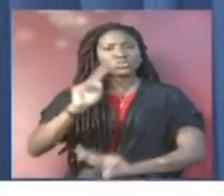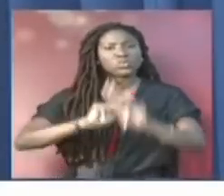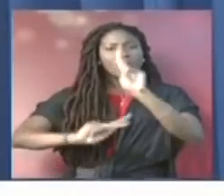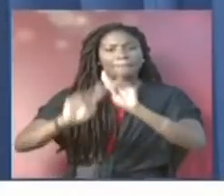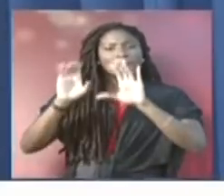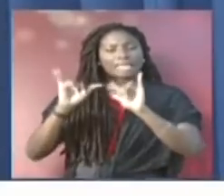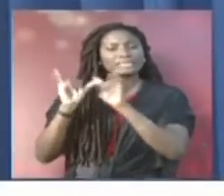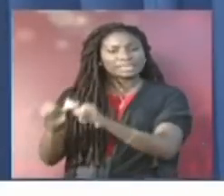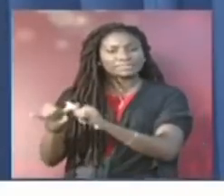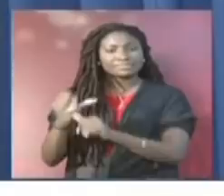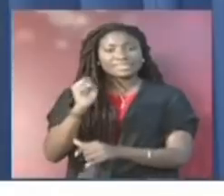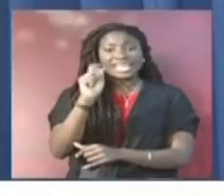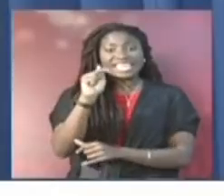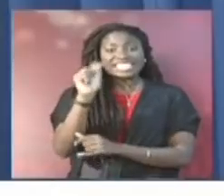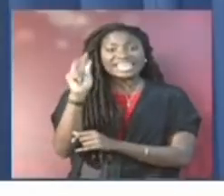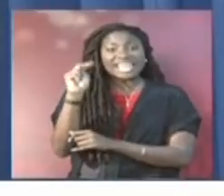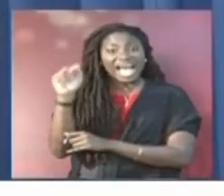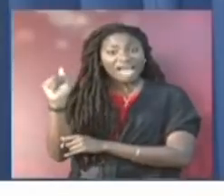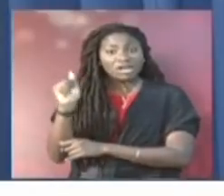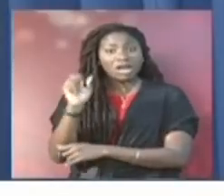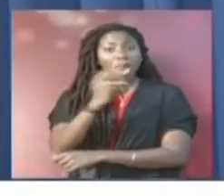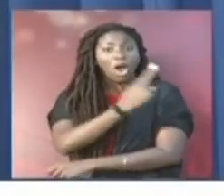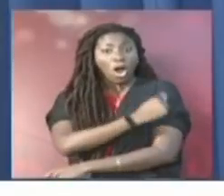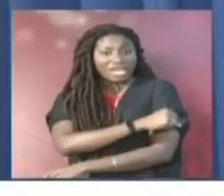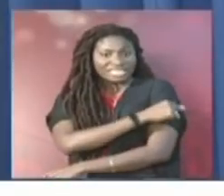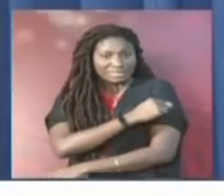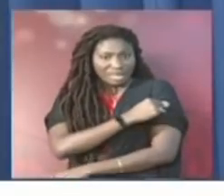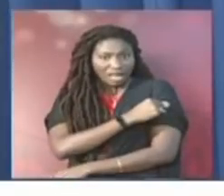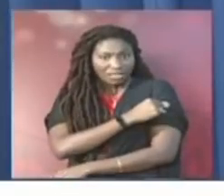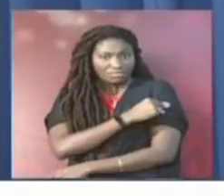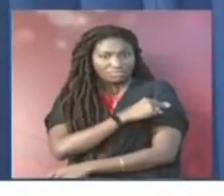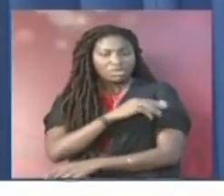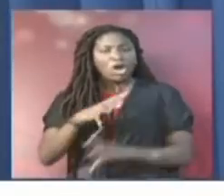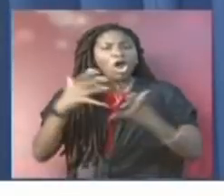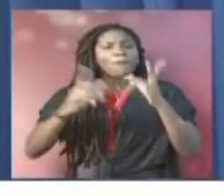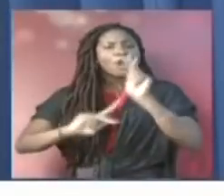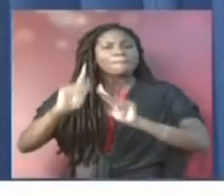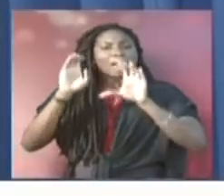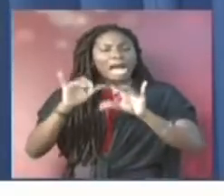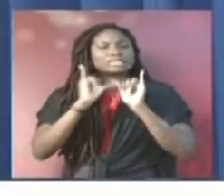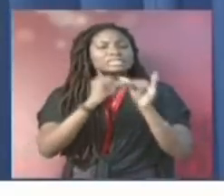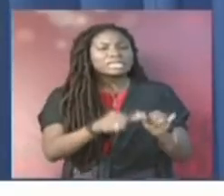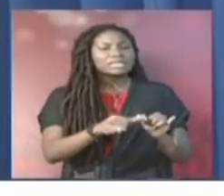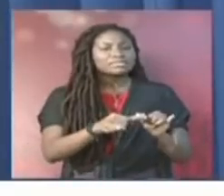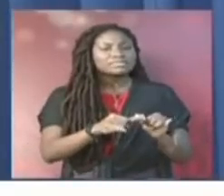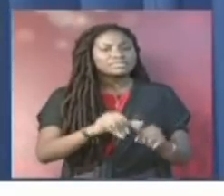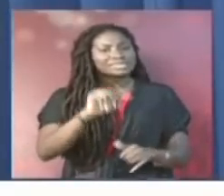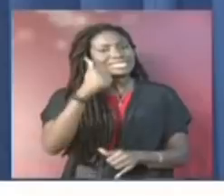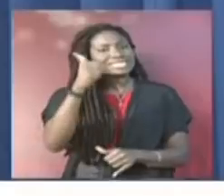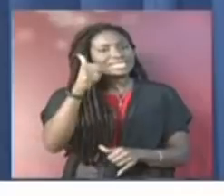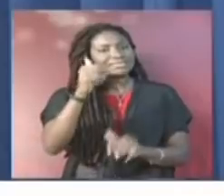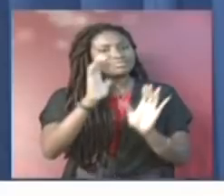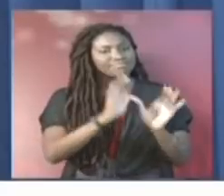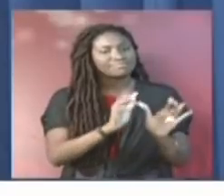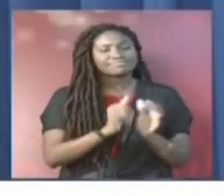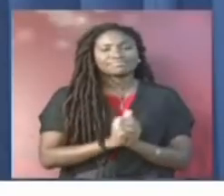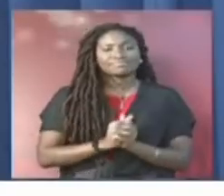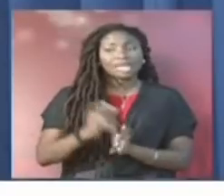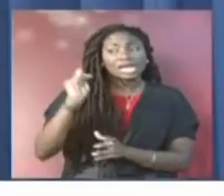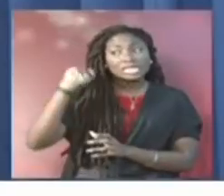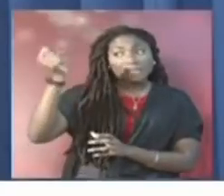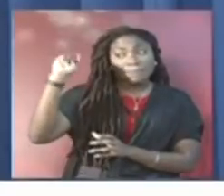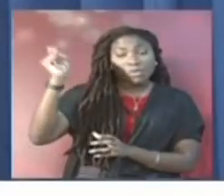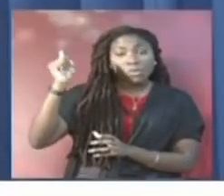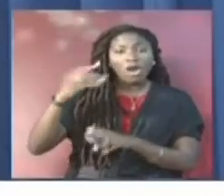St. Anne's Hospital, we have 10 special spaces designated in a separate area of St. Anne's. At the Scarborough Regional Hospital, all